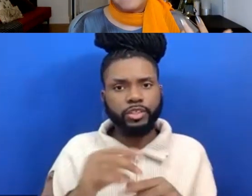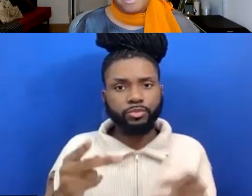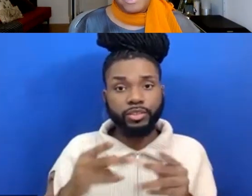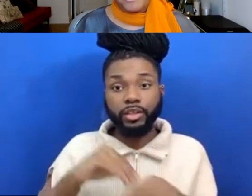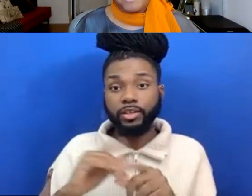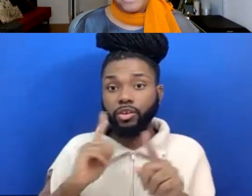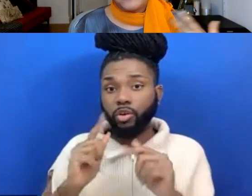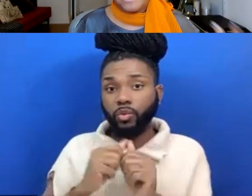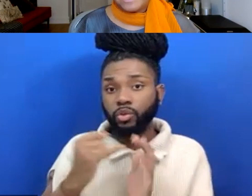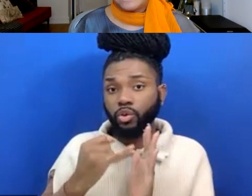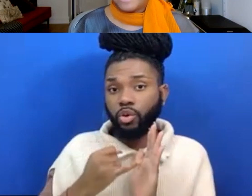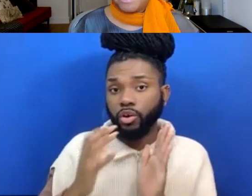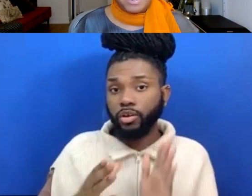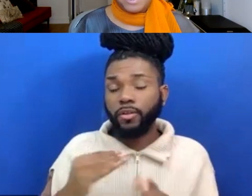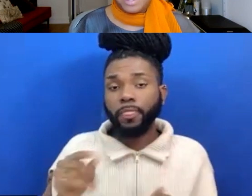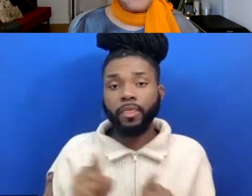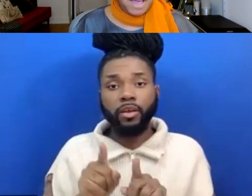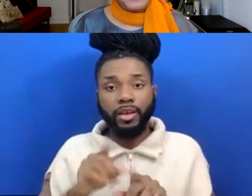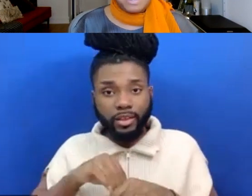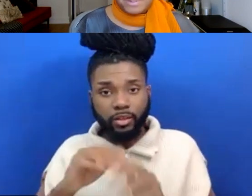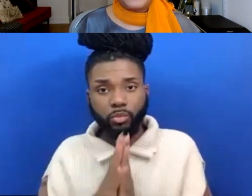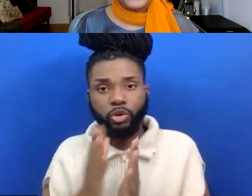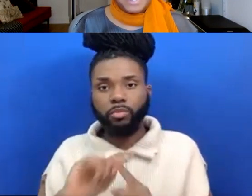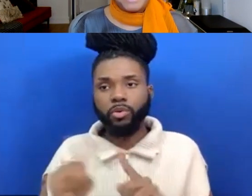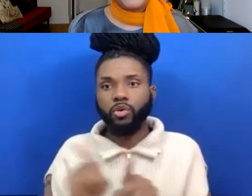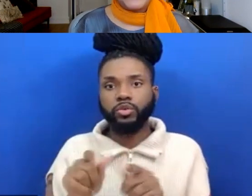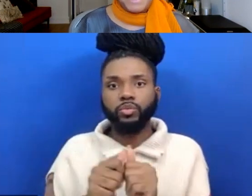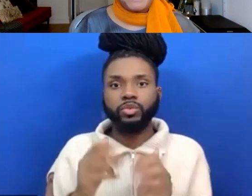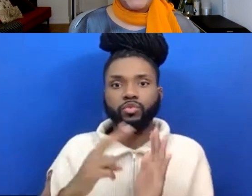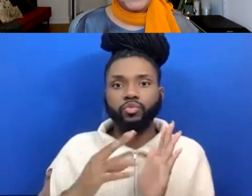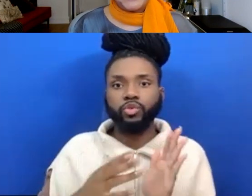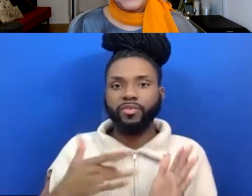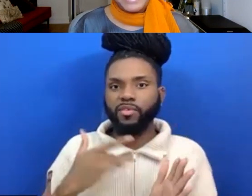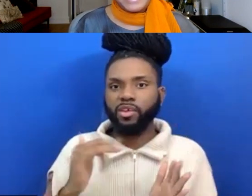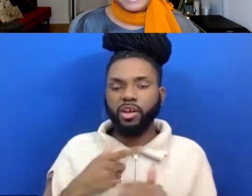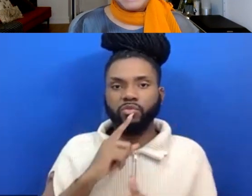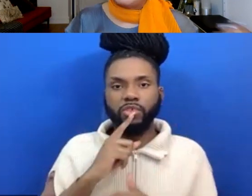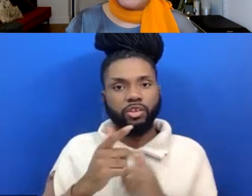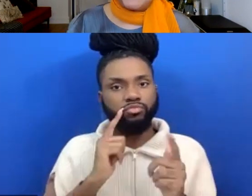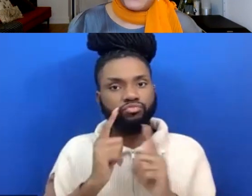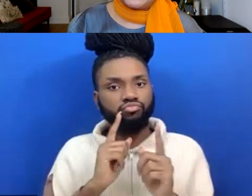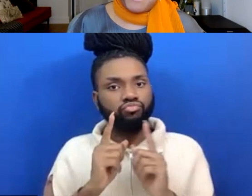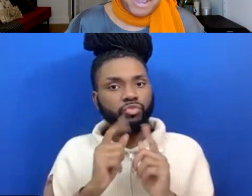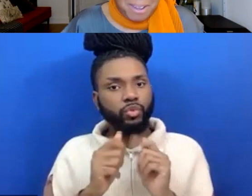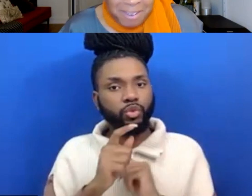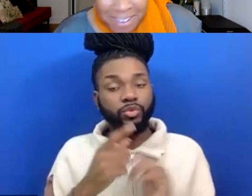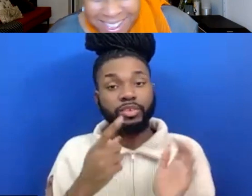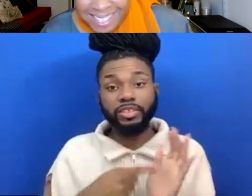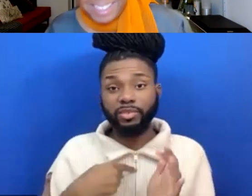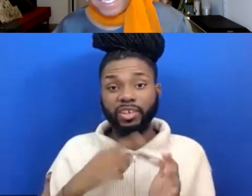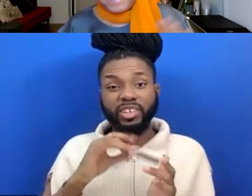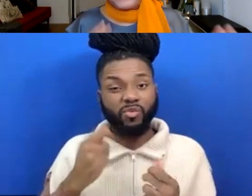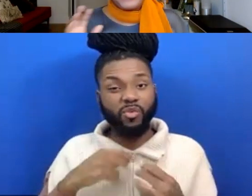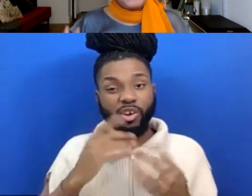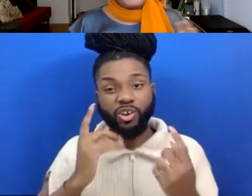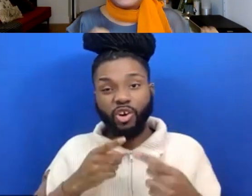in dialogue with the work, but also with us as the reader. I literally felt like I was in dialogue with you, sometimes wanting to argue